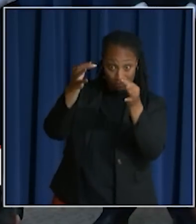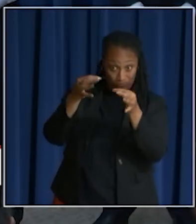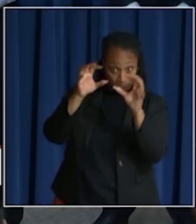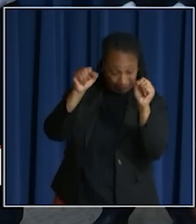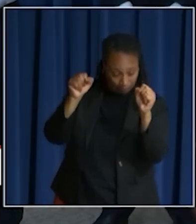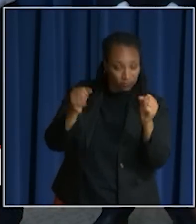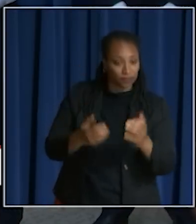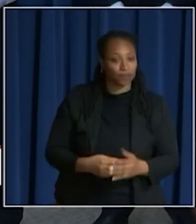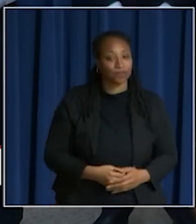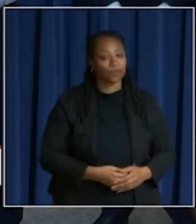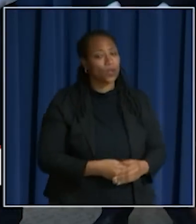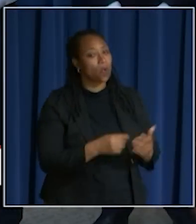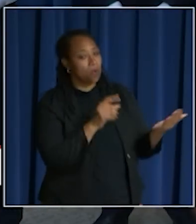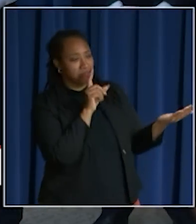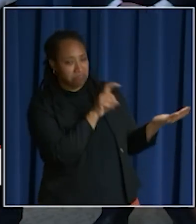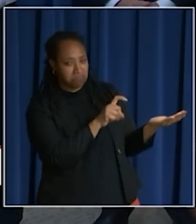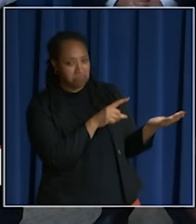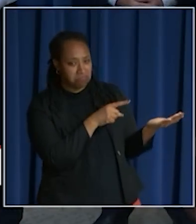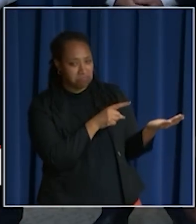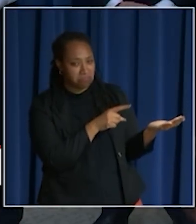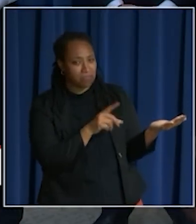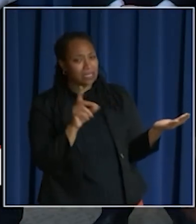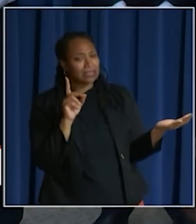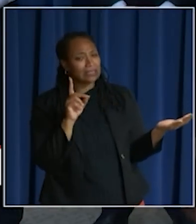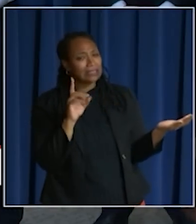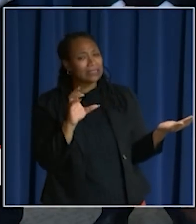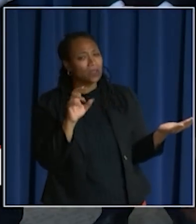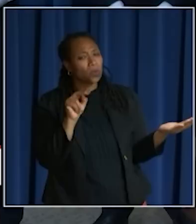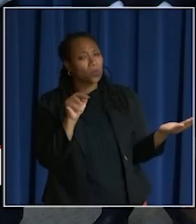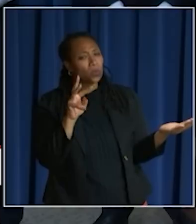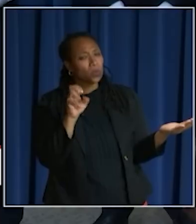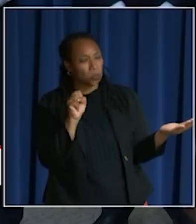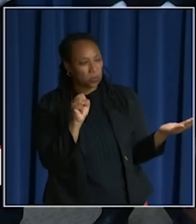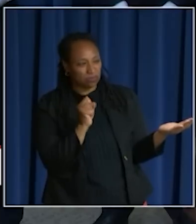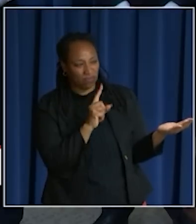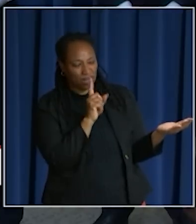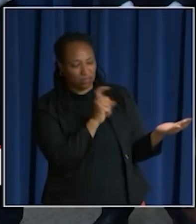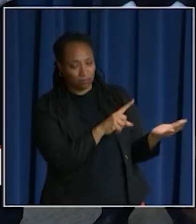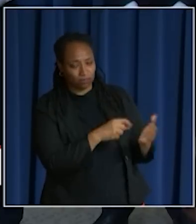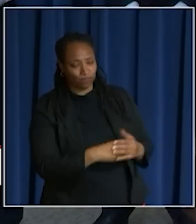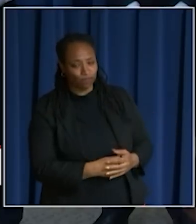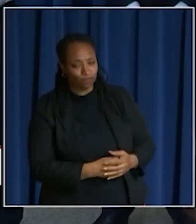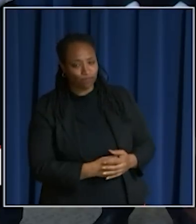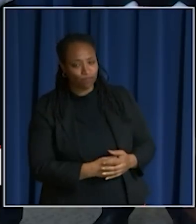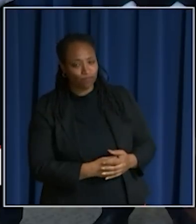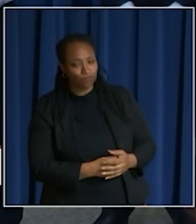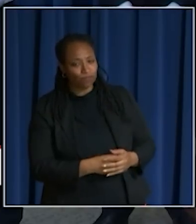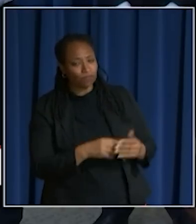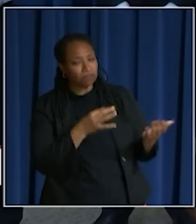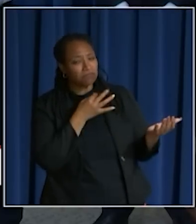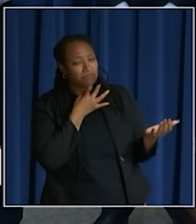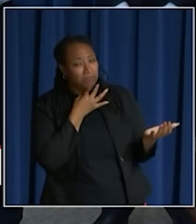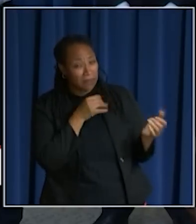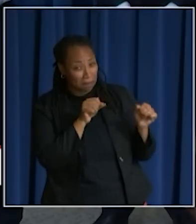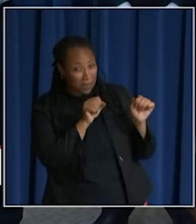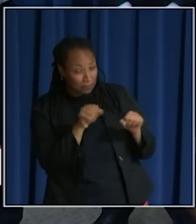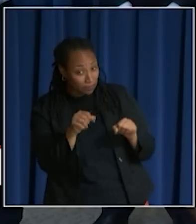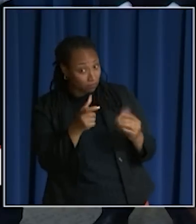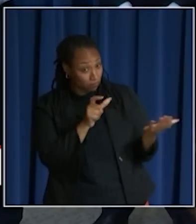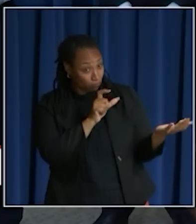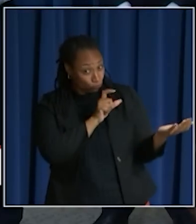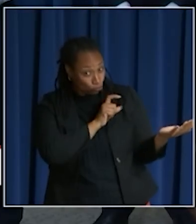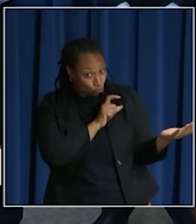any concerns that, with this rhetoric, then we have MPD, the National Guard, possible other law enforcement agencies on the ground, that there